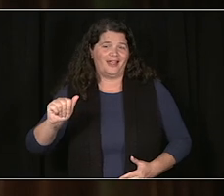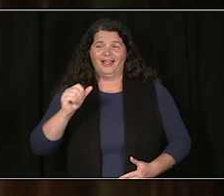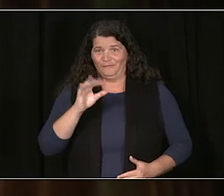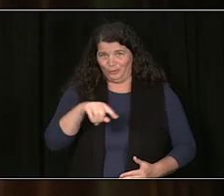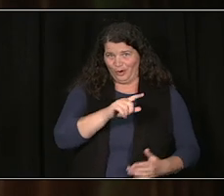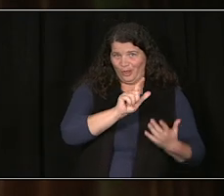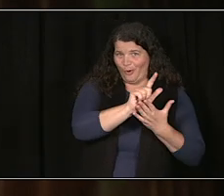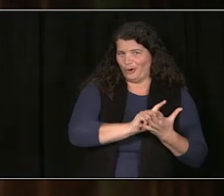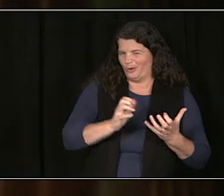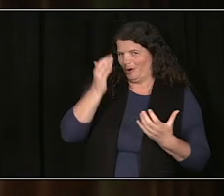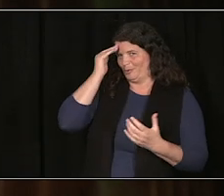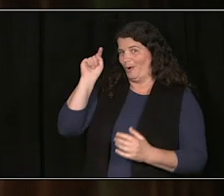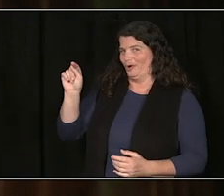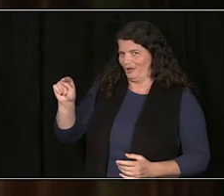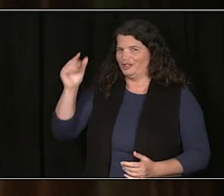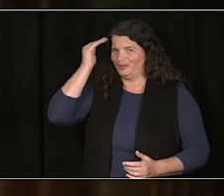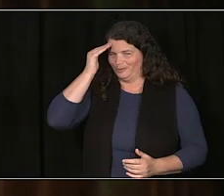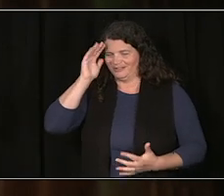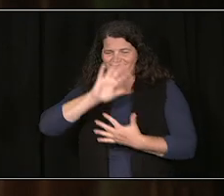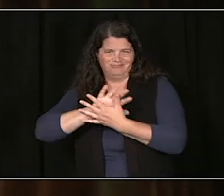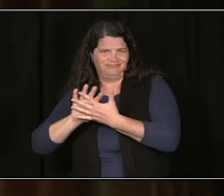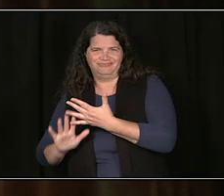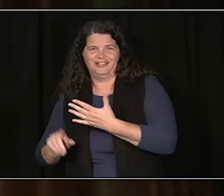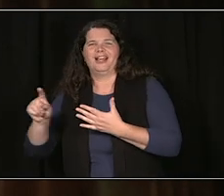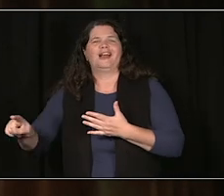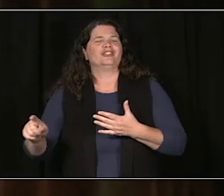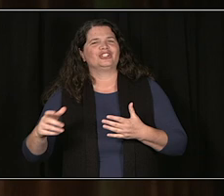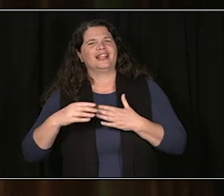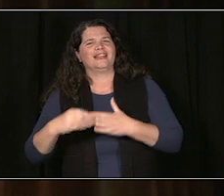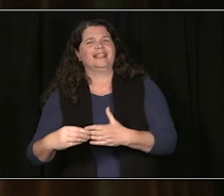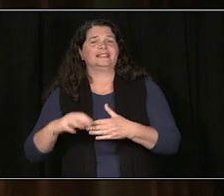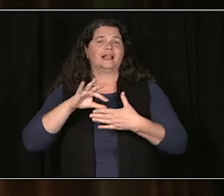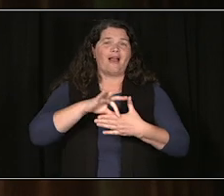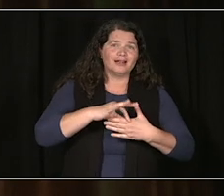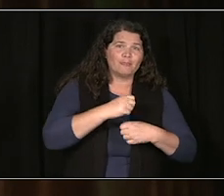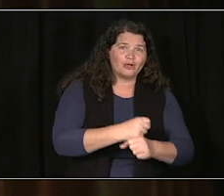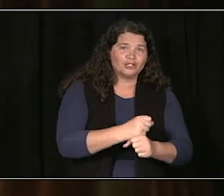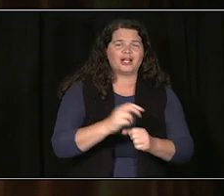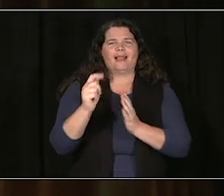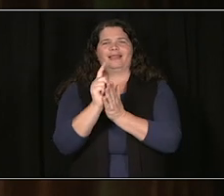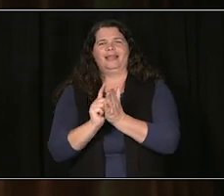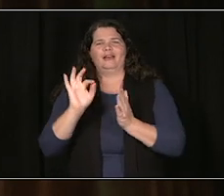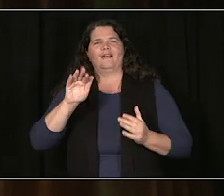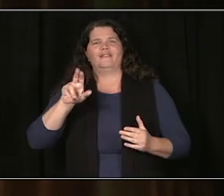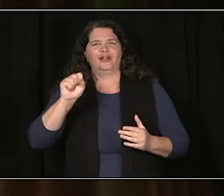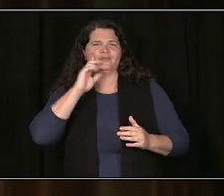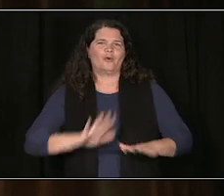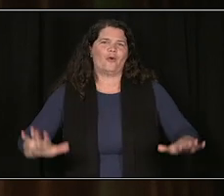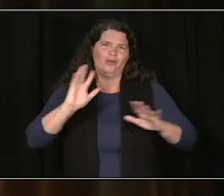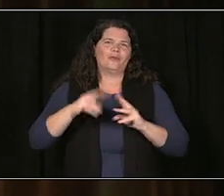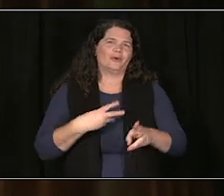with. She heads the content production efforts, legal affairs all around the world. She's had